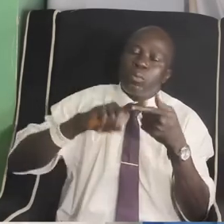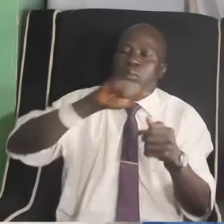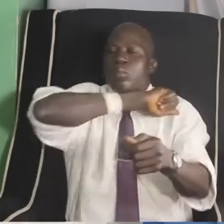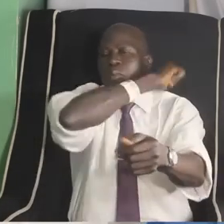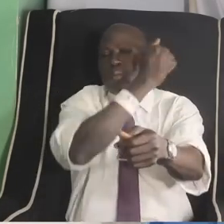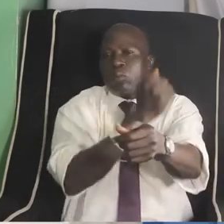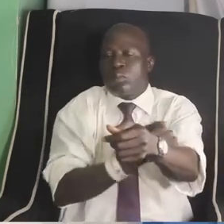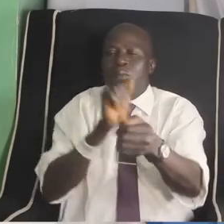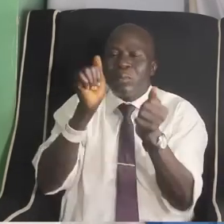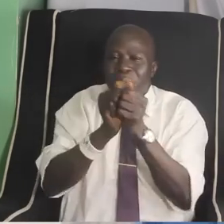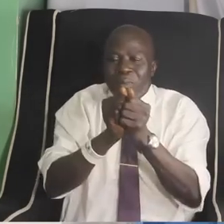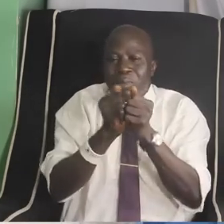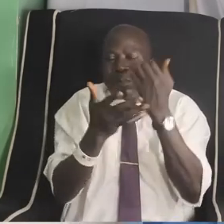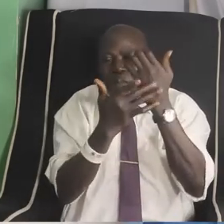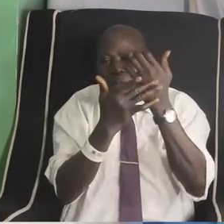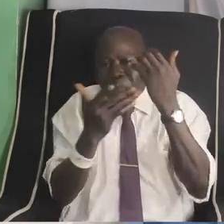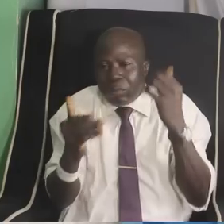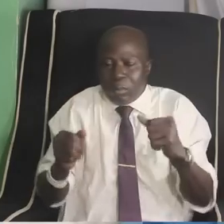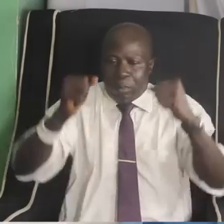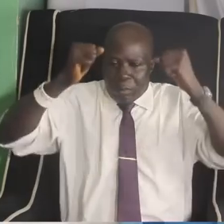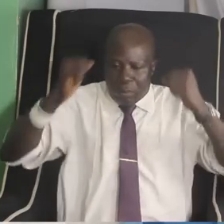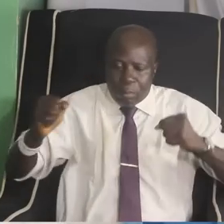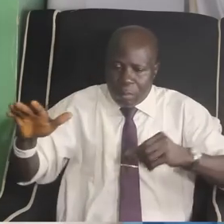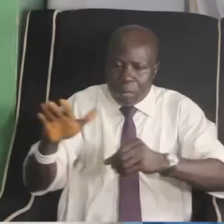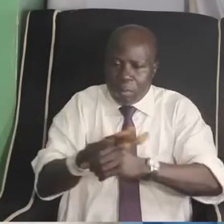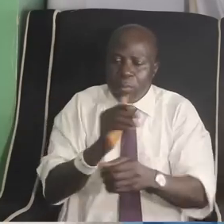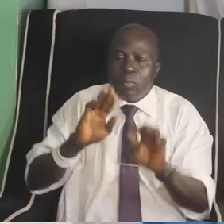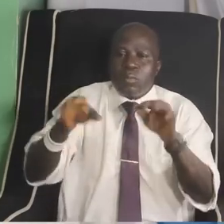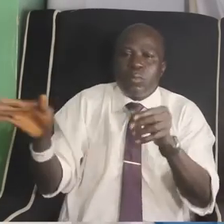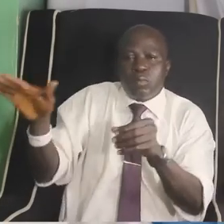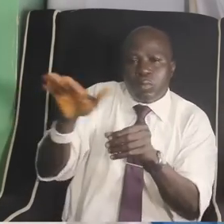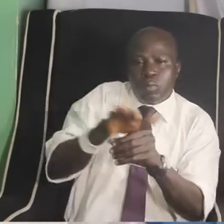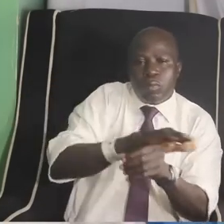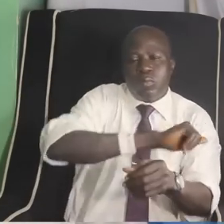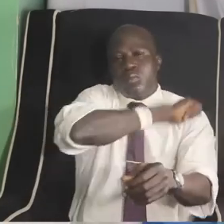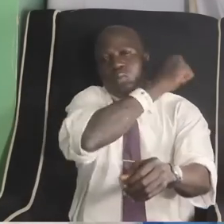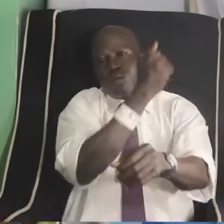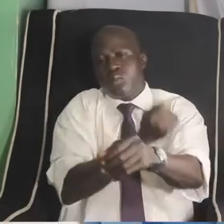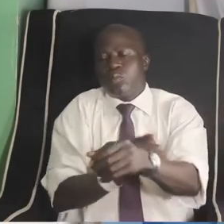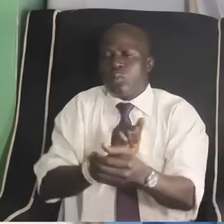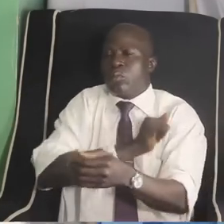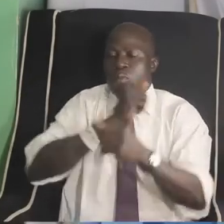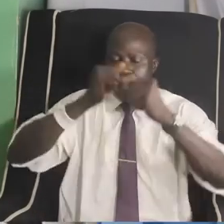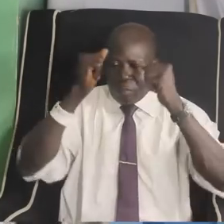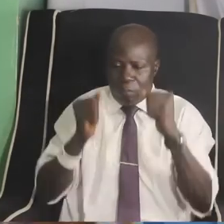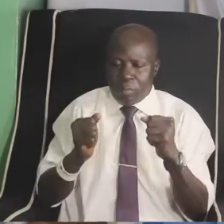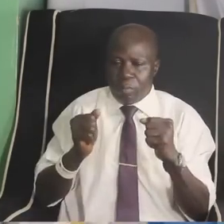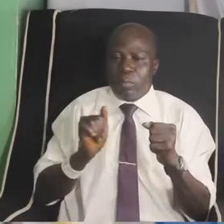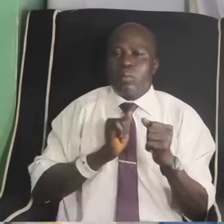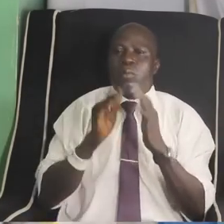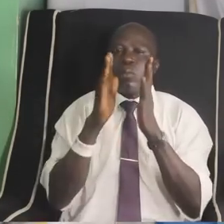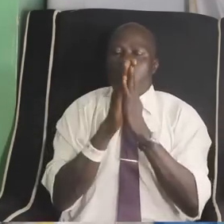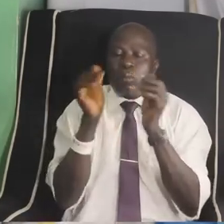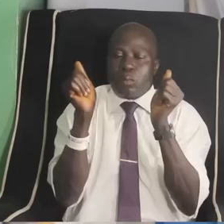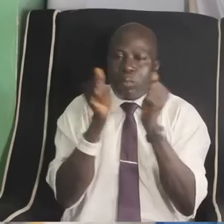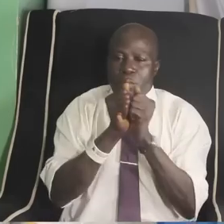authority. Which is your blood that is powerful. That full of authority and power. And I pray